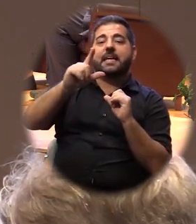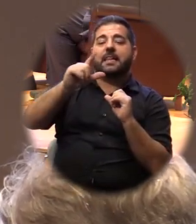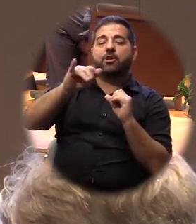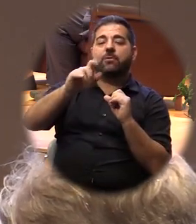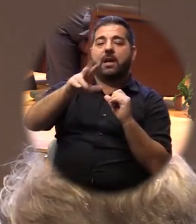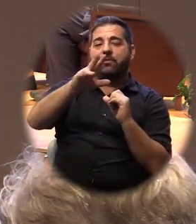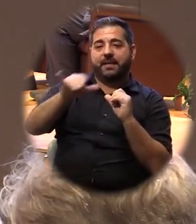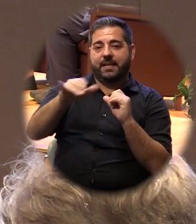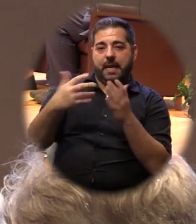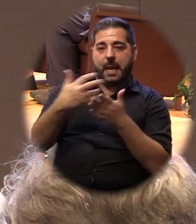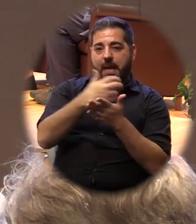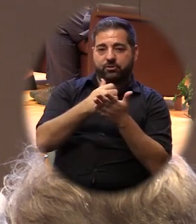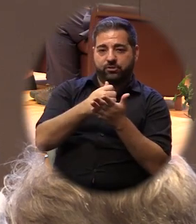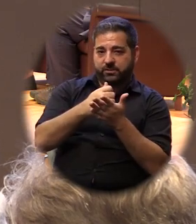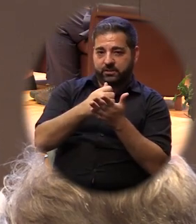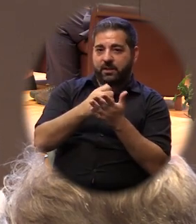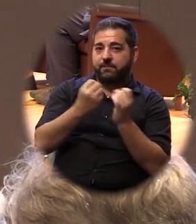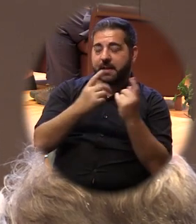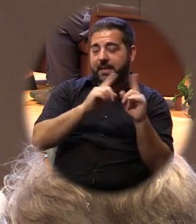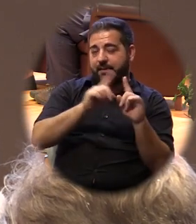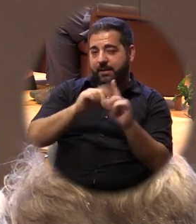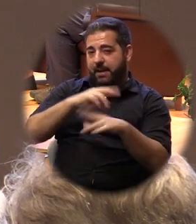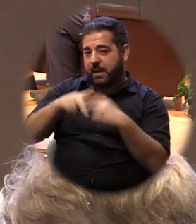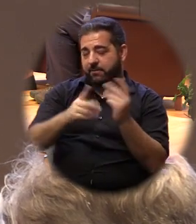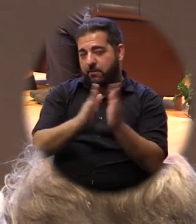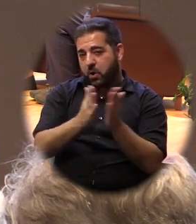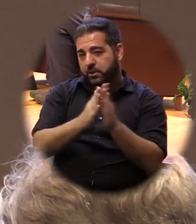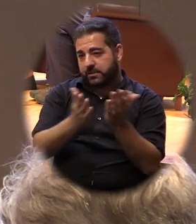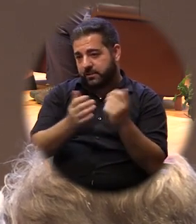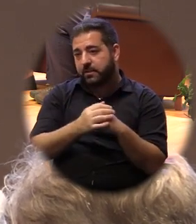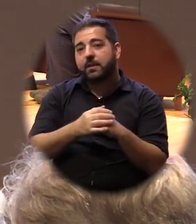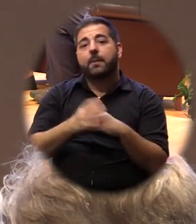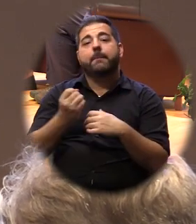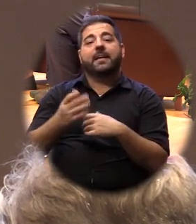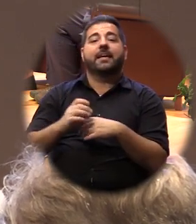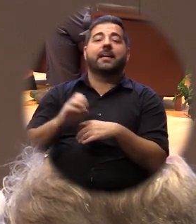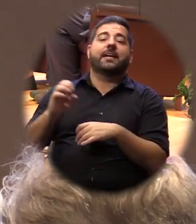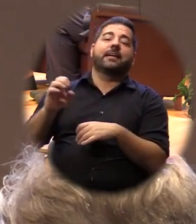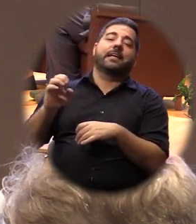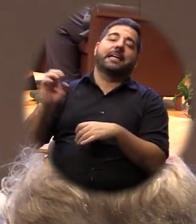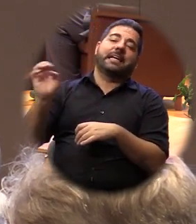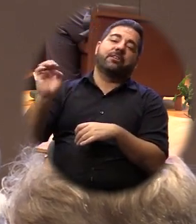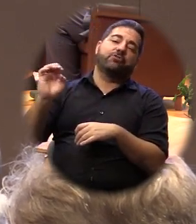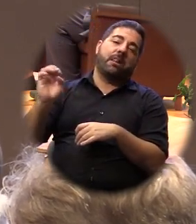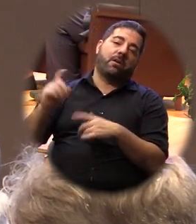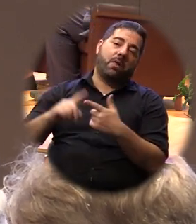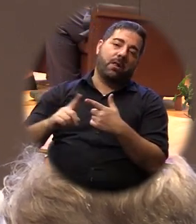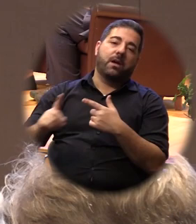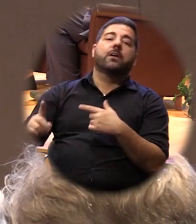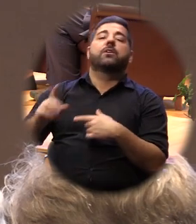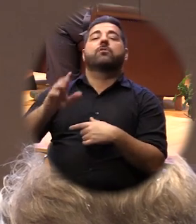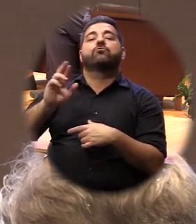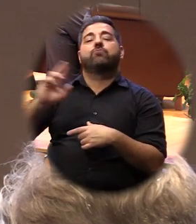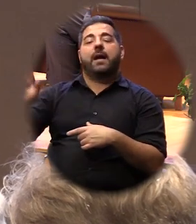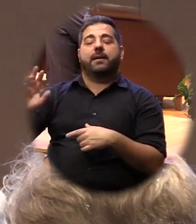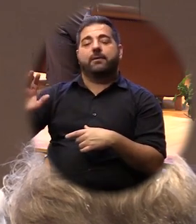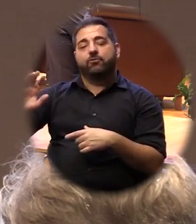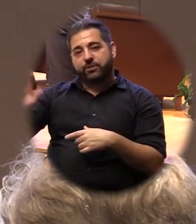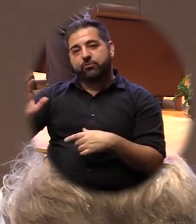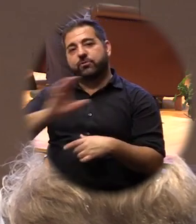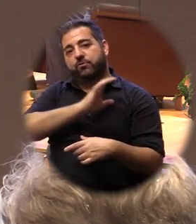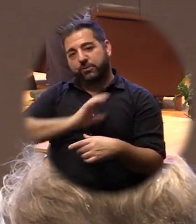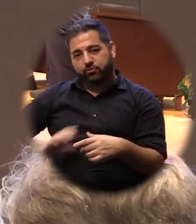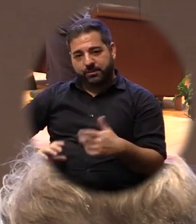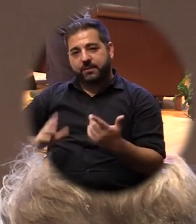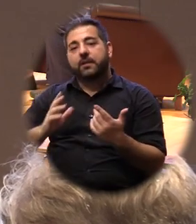a bunch of different things. But in many evangelical, conservative, fundamentalist Christian circles, the Bible is like